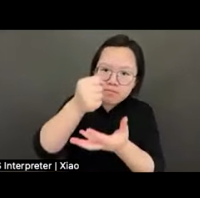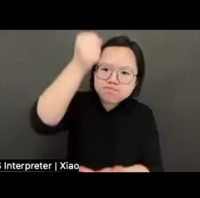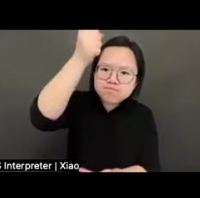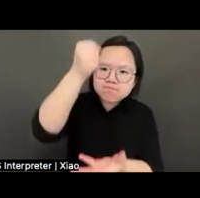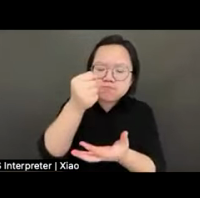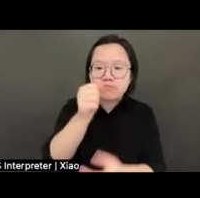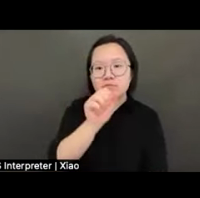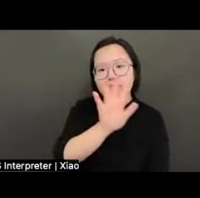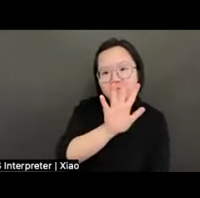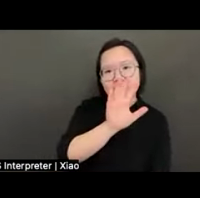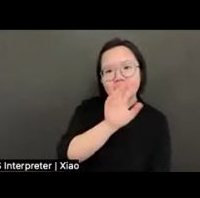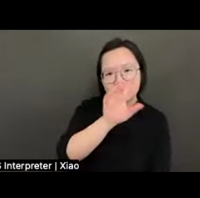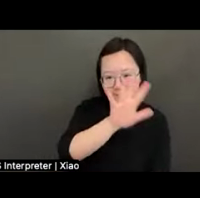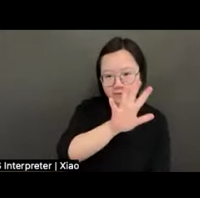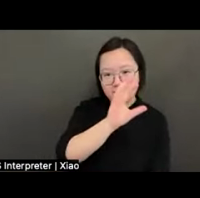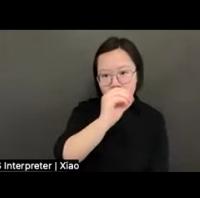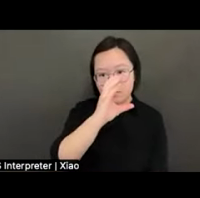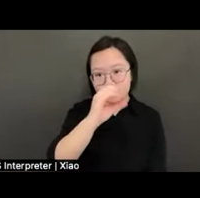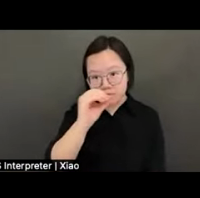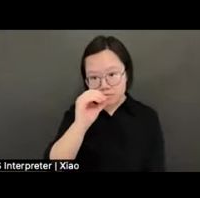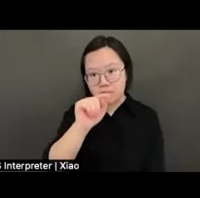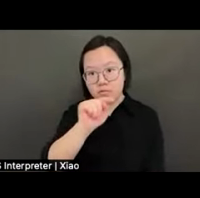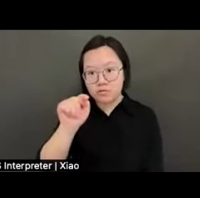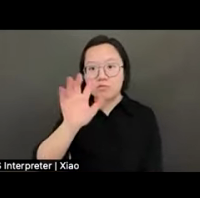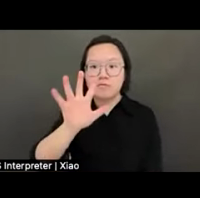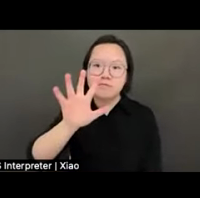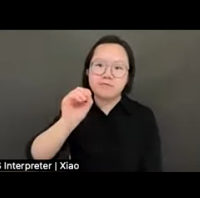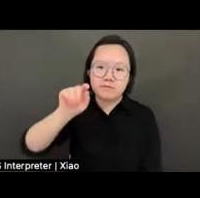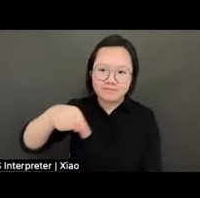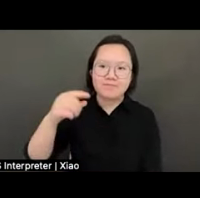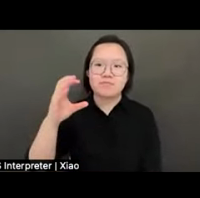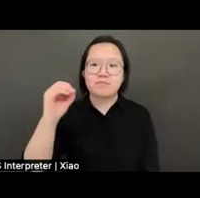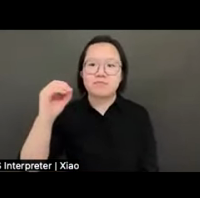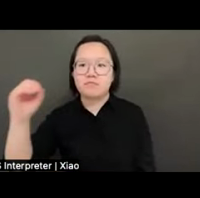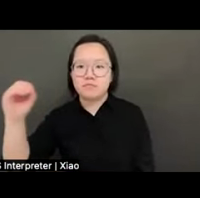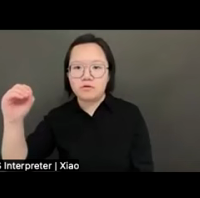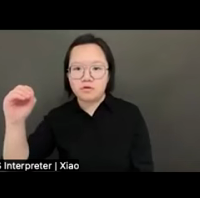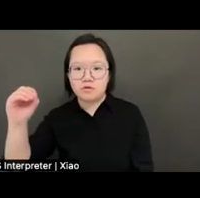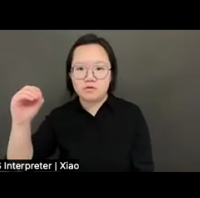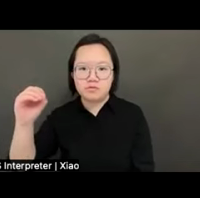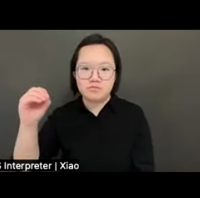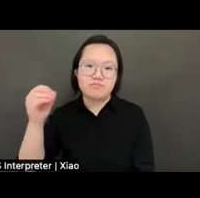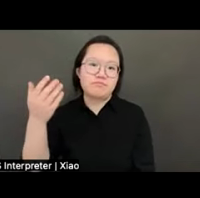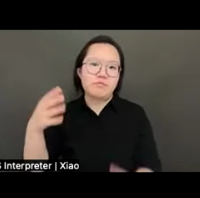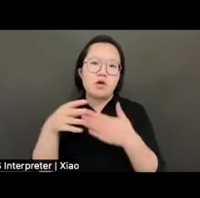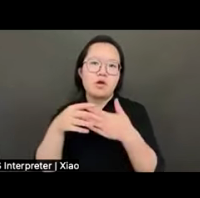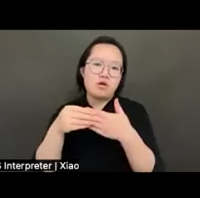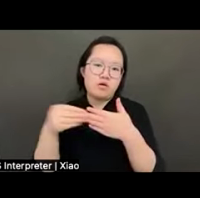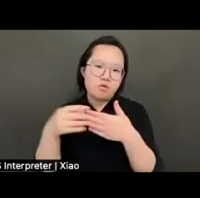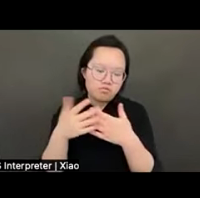50,000 euros to youth-led organizations. This program is implemented by